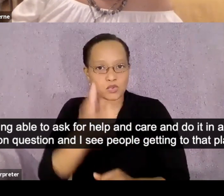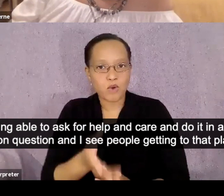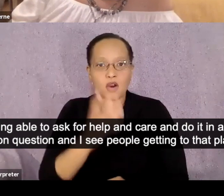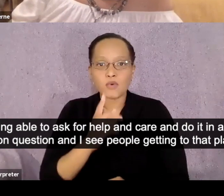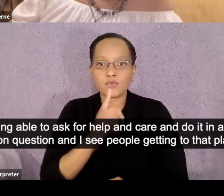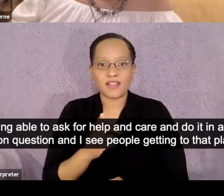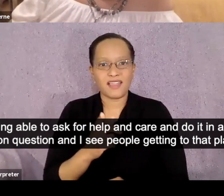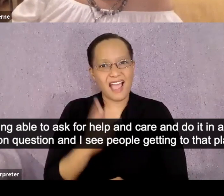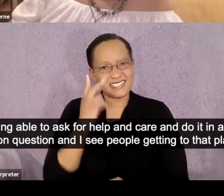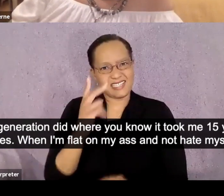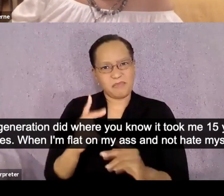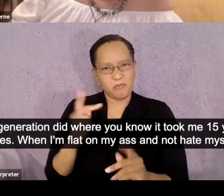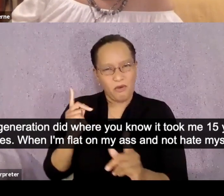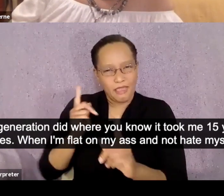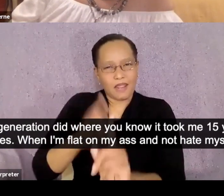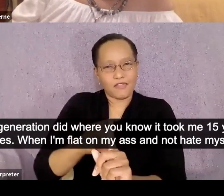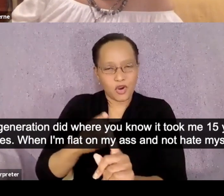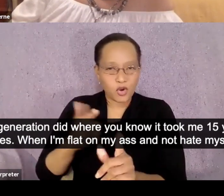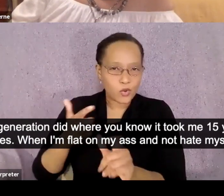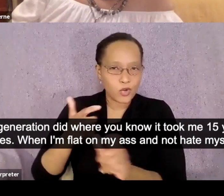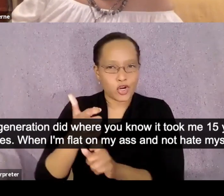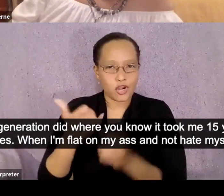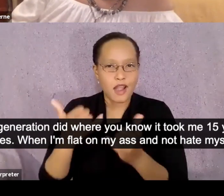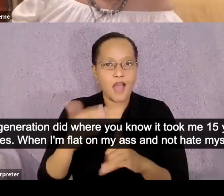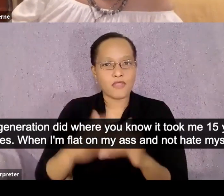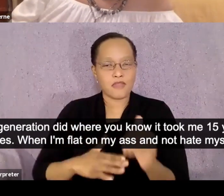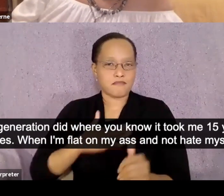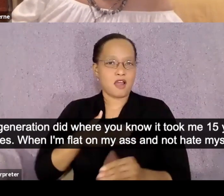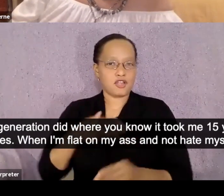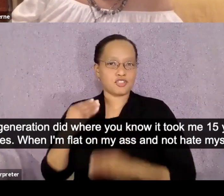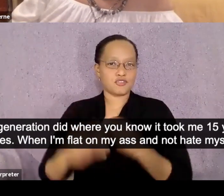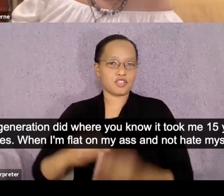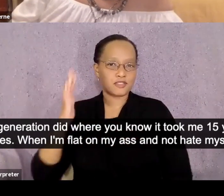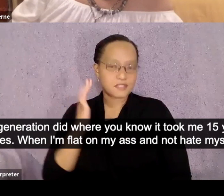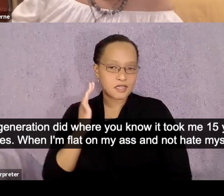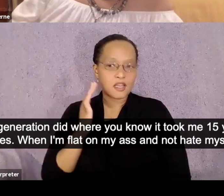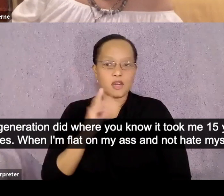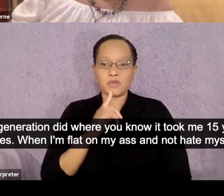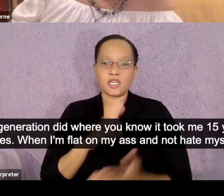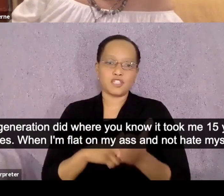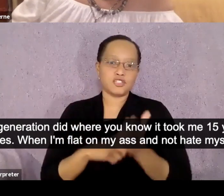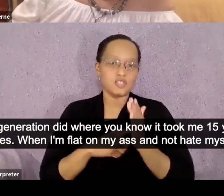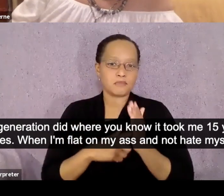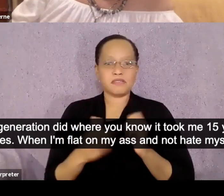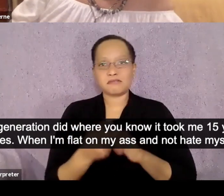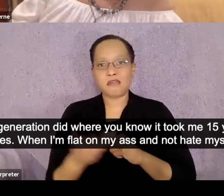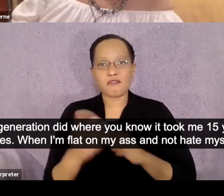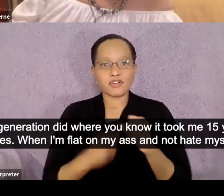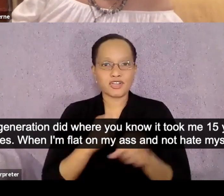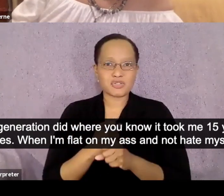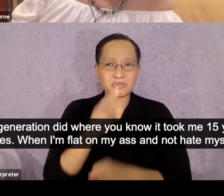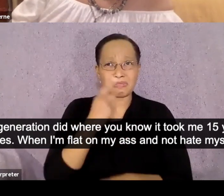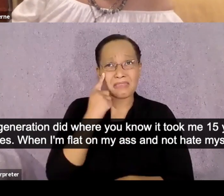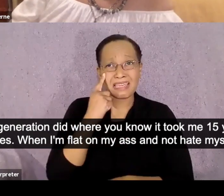people getting to that place a lot quicker than my generation did, where, it took me 15 years to be like, oh, maybe I could ask someone to get me